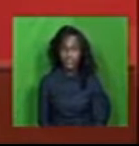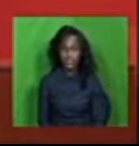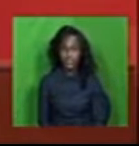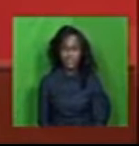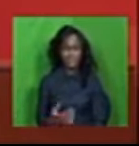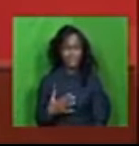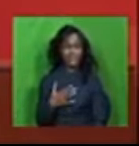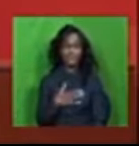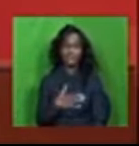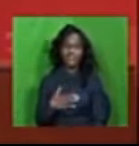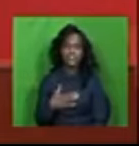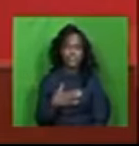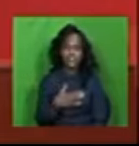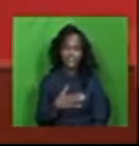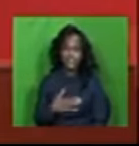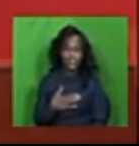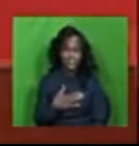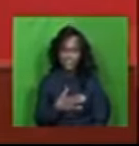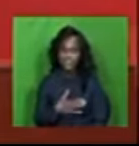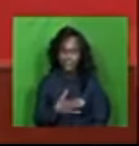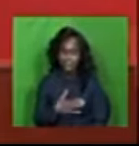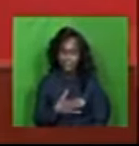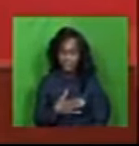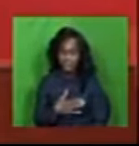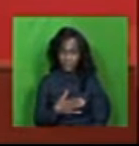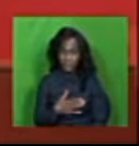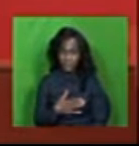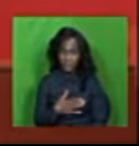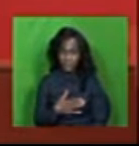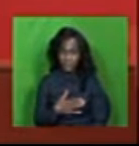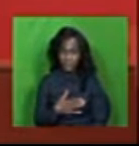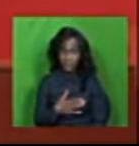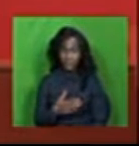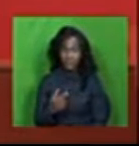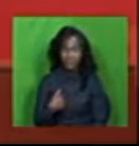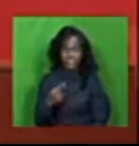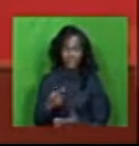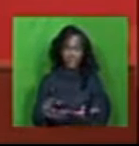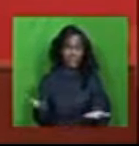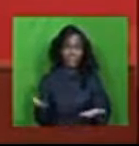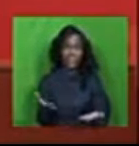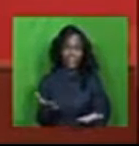Please, the only thing I have is my reputation.